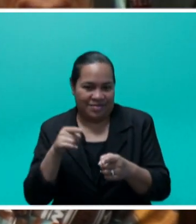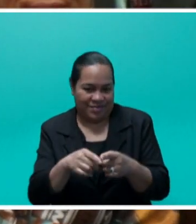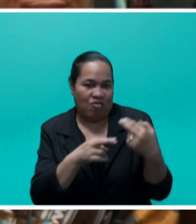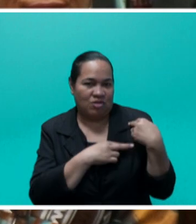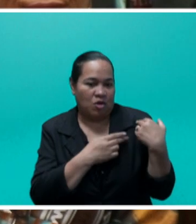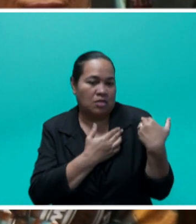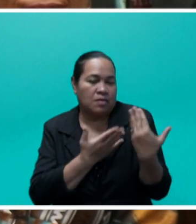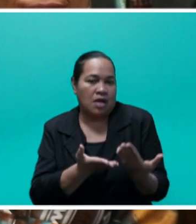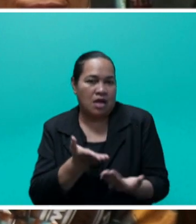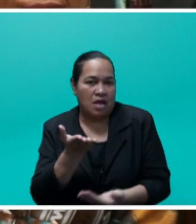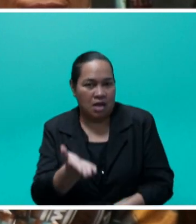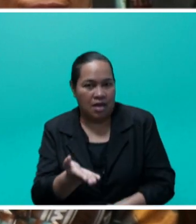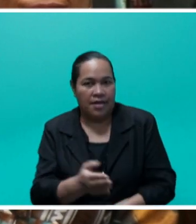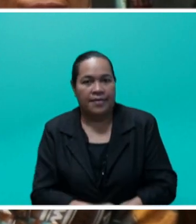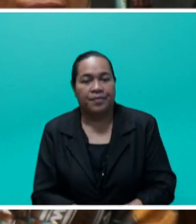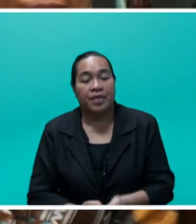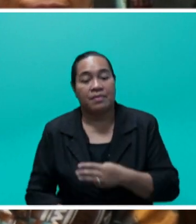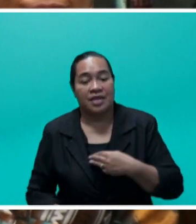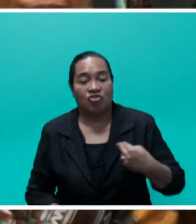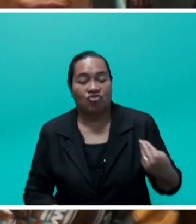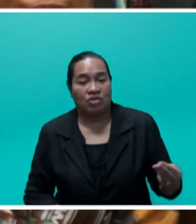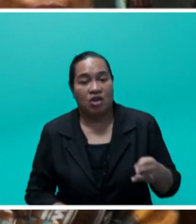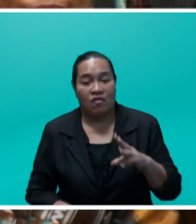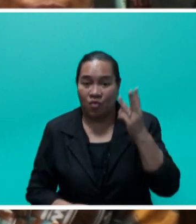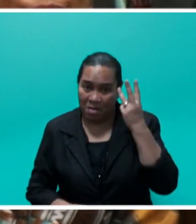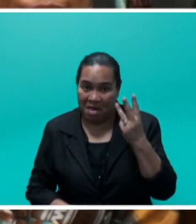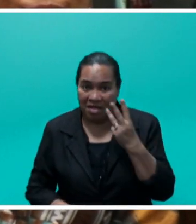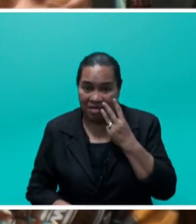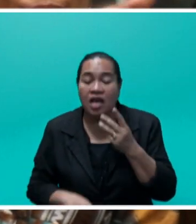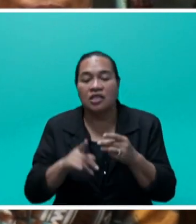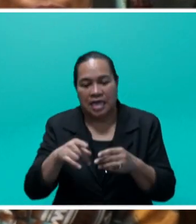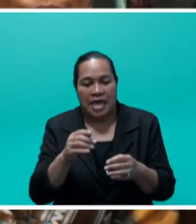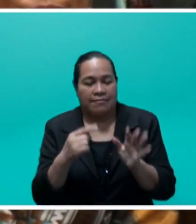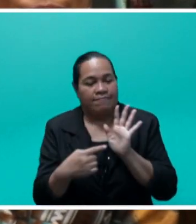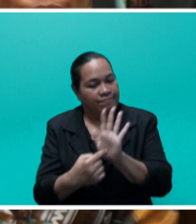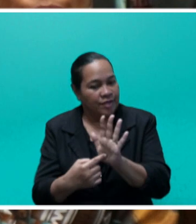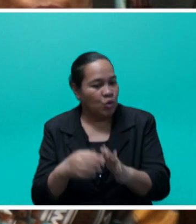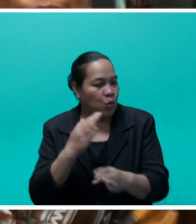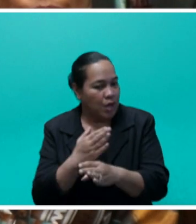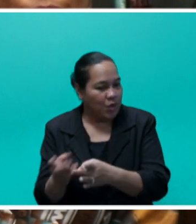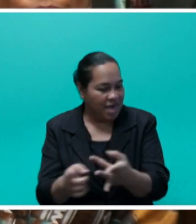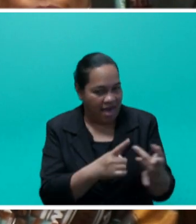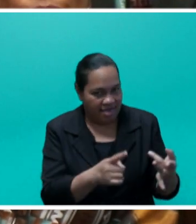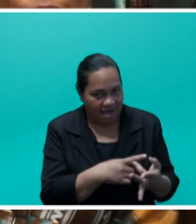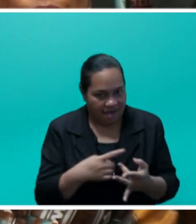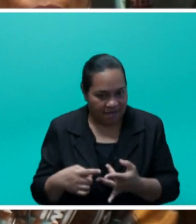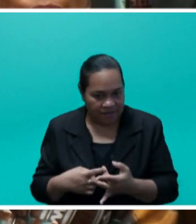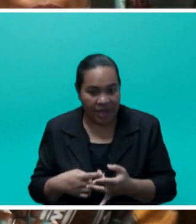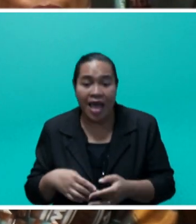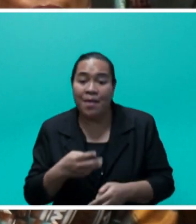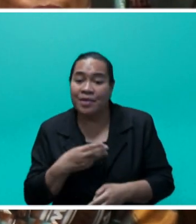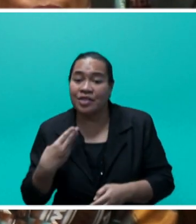and that ministry's mandate is to work with all the other ministries. Then we have Ministry of Agriculture and